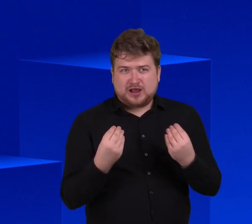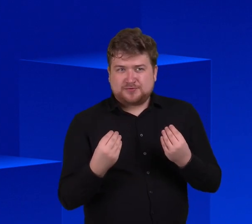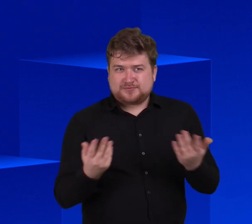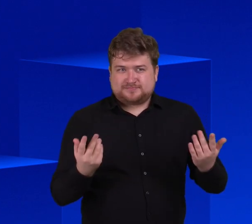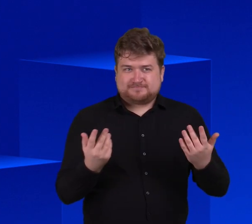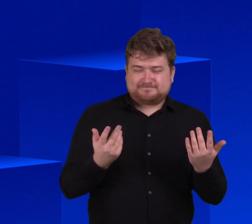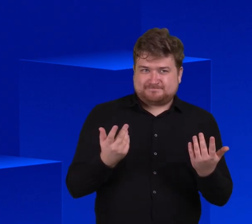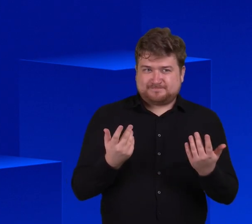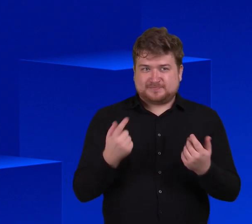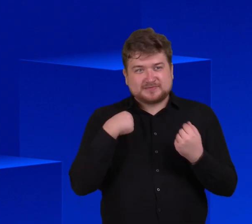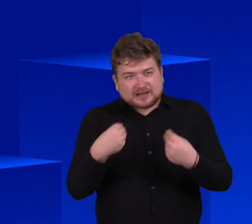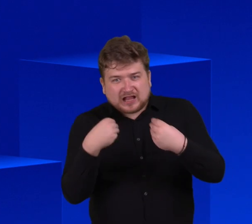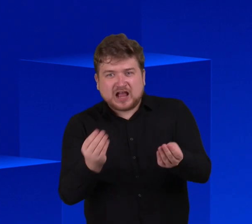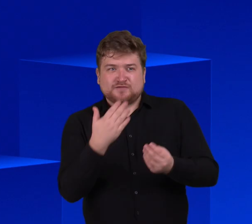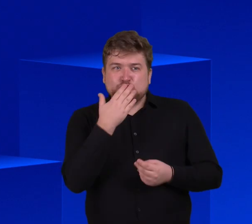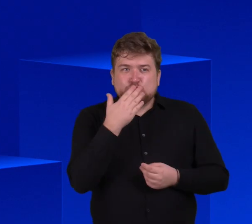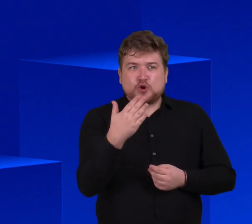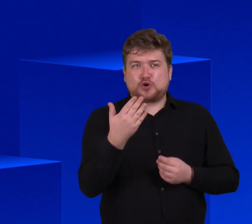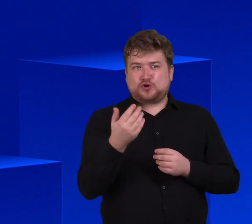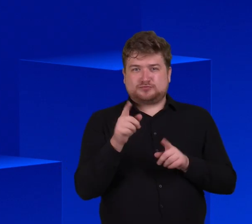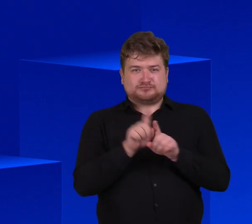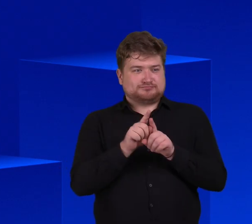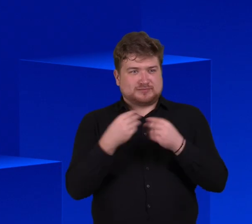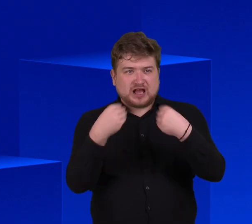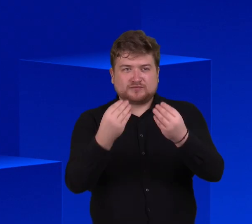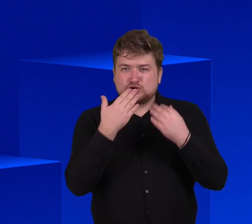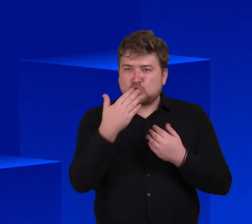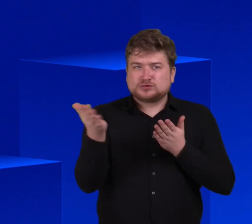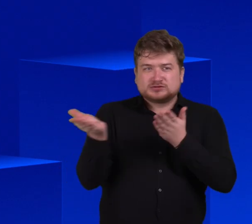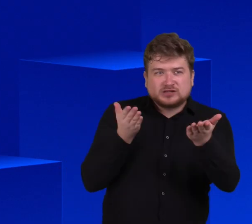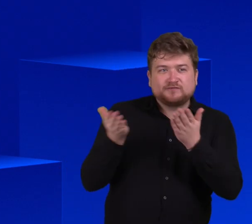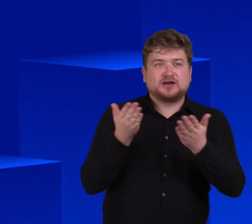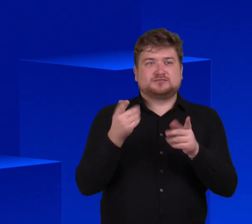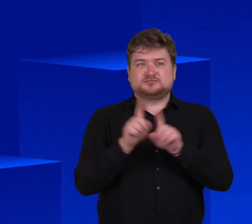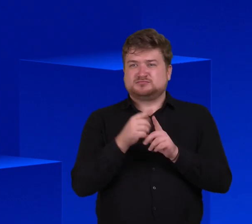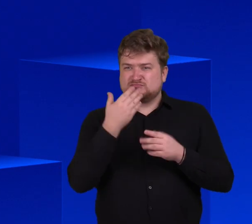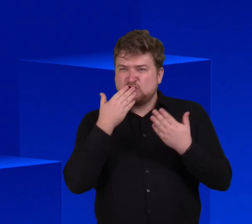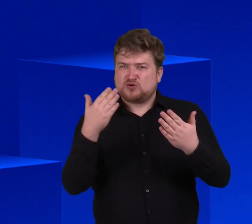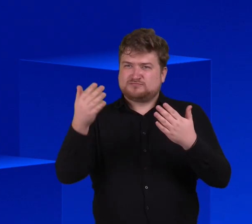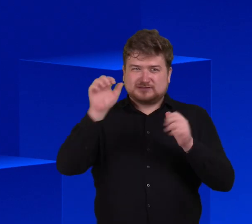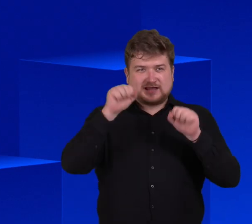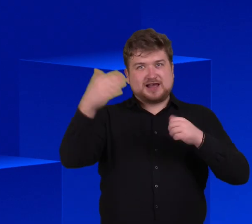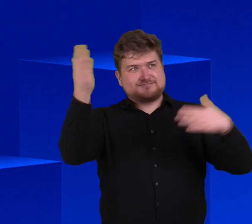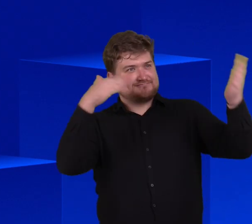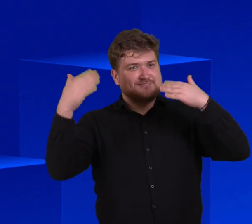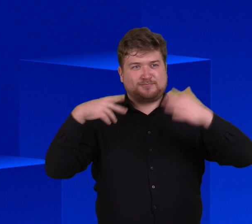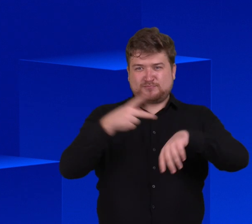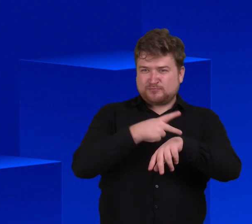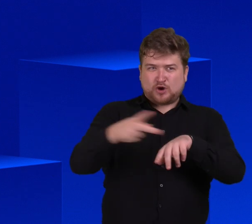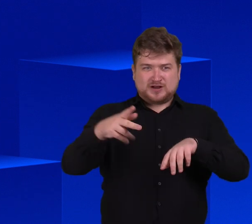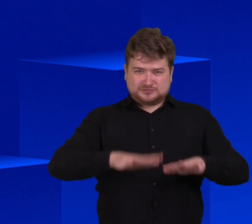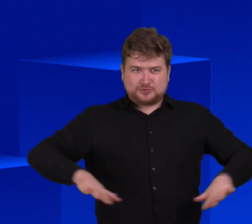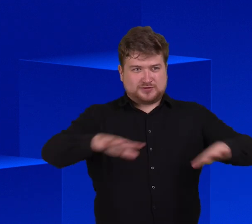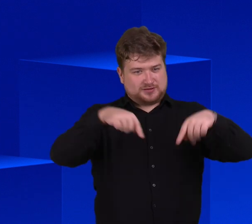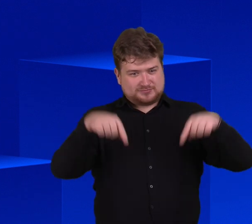attracting professionals to perform these services. And, for instance, there could be subsidies that local